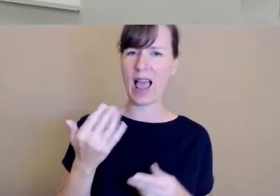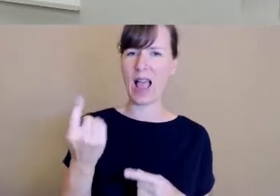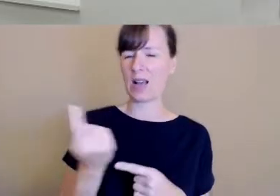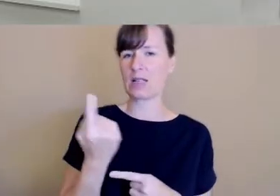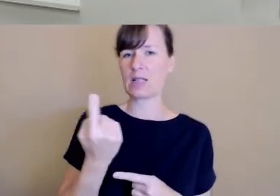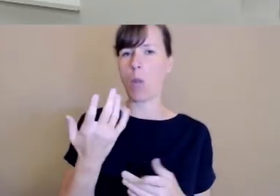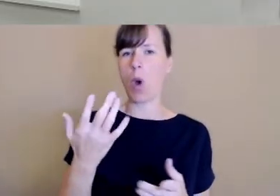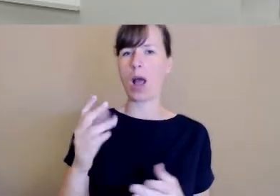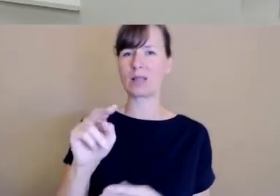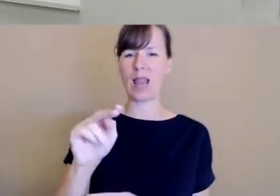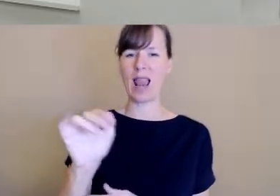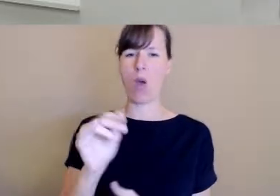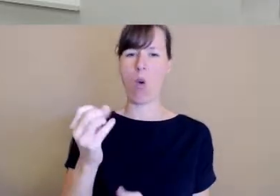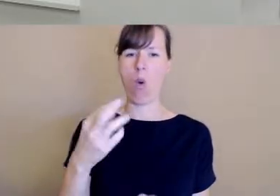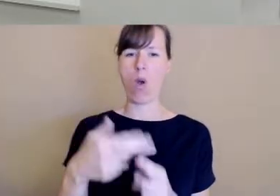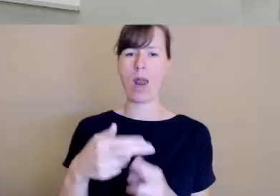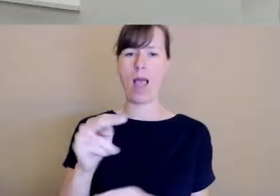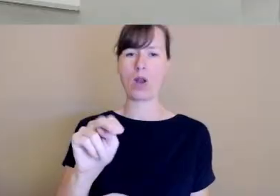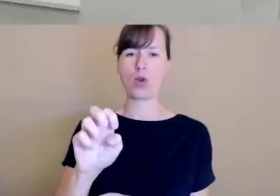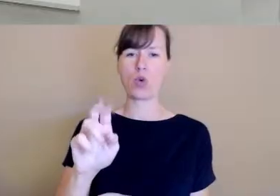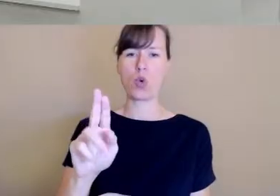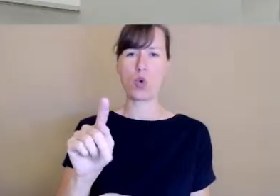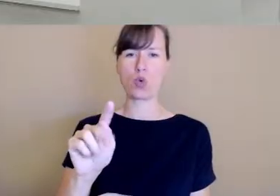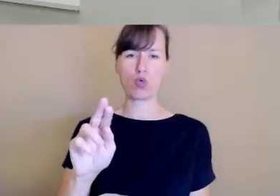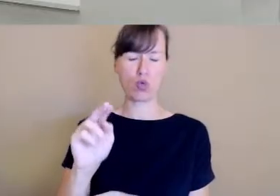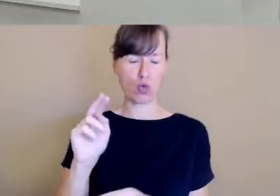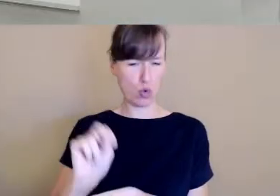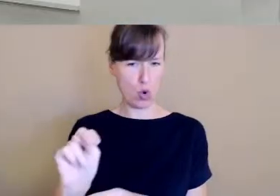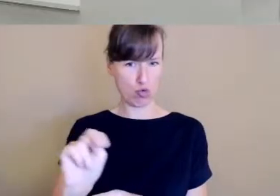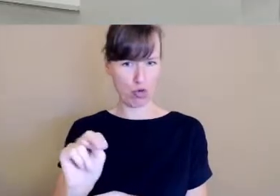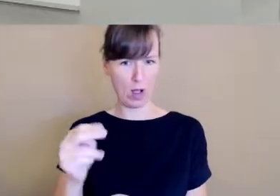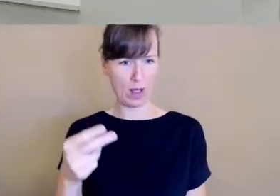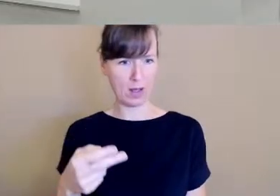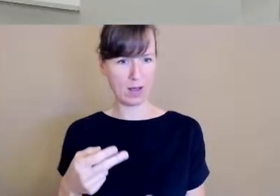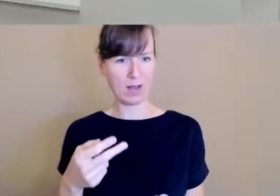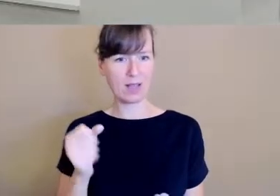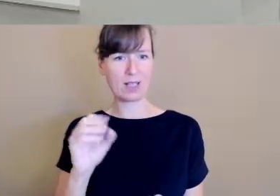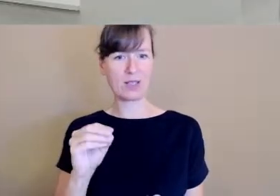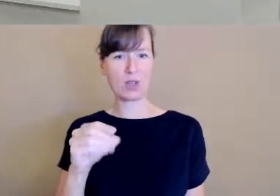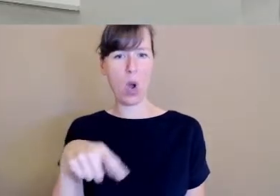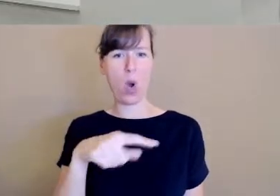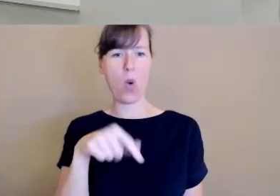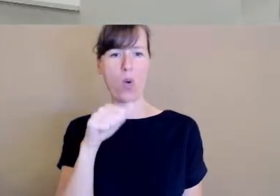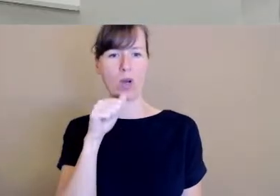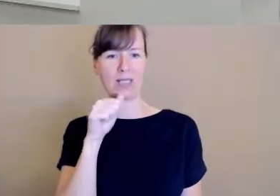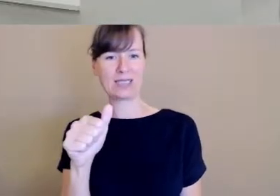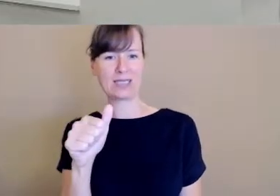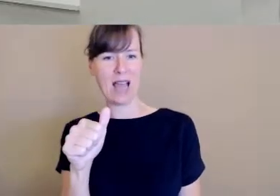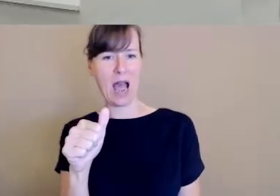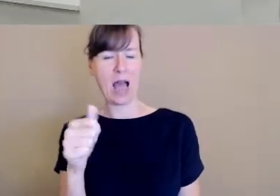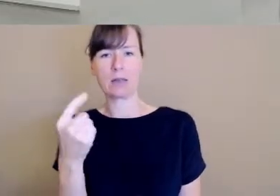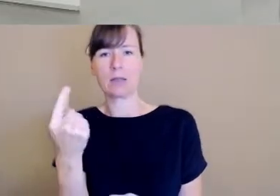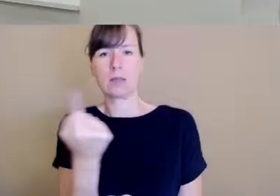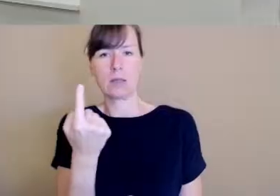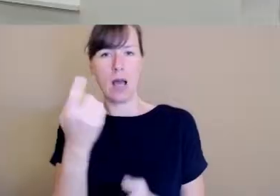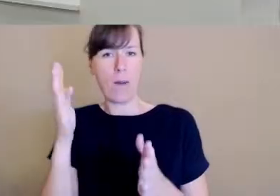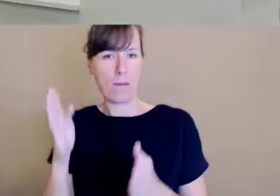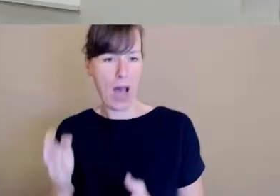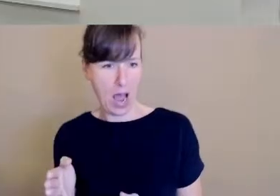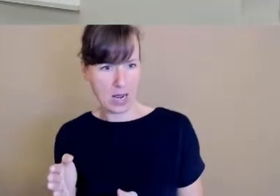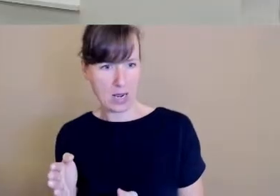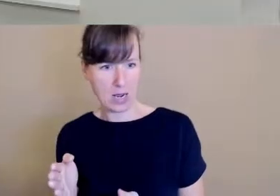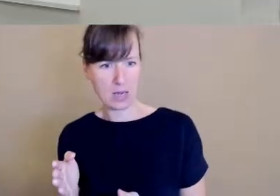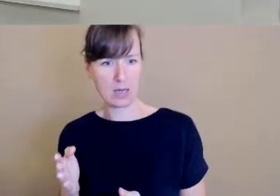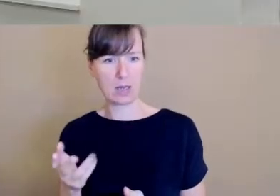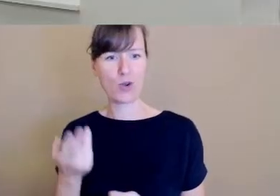ego. That's what I'm trying to say. Not making emotion out of it. So a neutral party, a female, naming